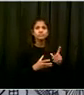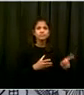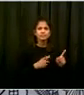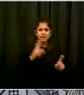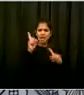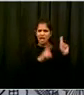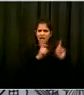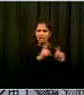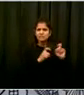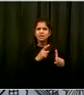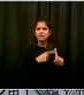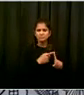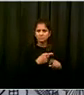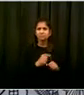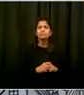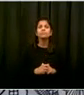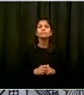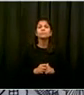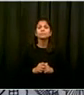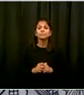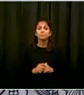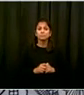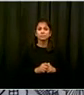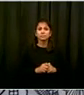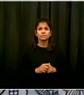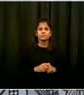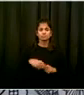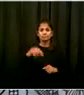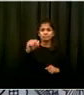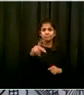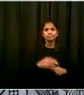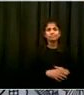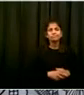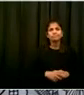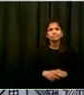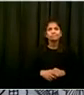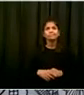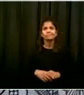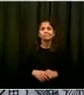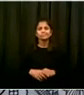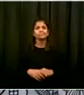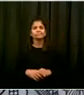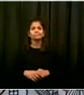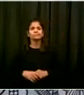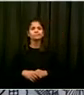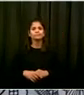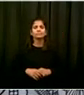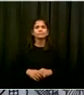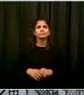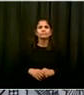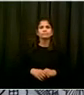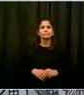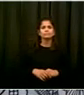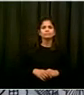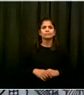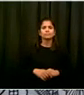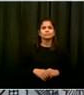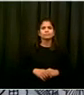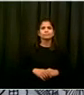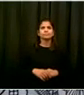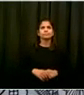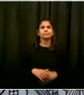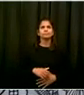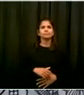There's important work to do in terms of development that actually produces for communities and for the good of all, not just for a